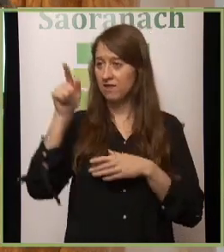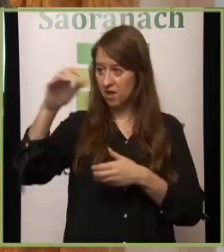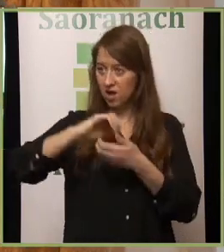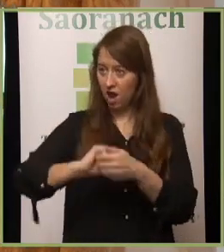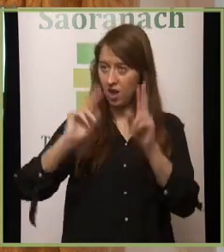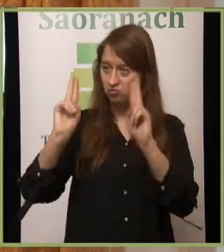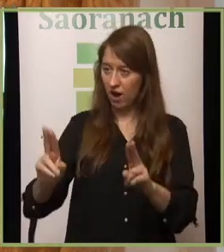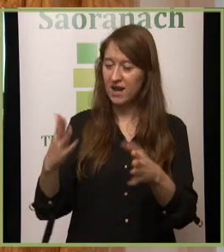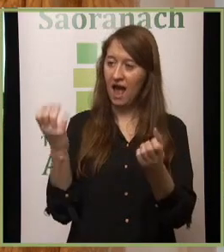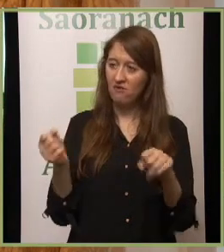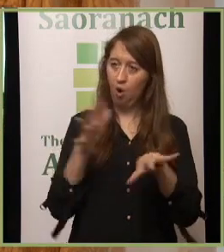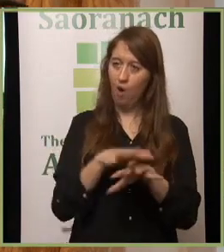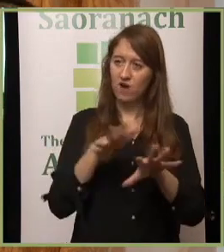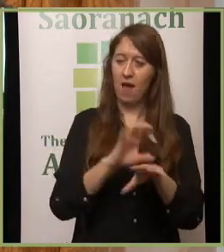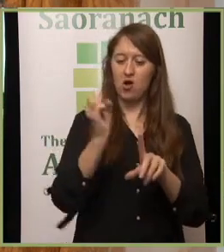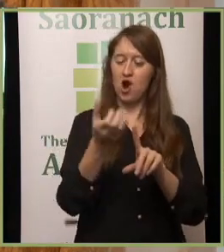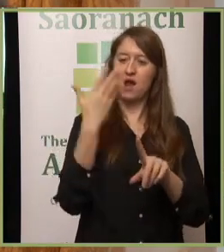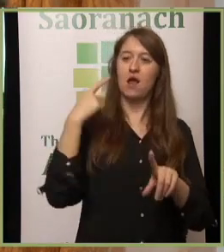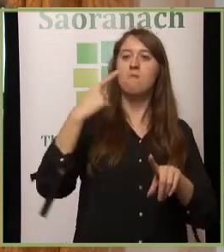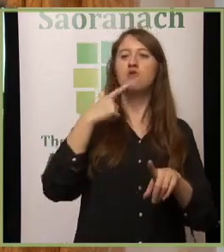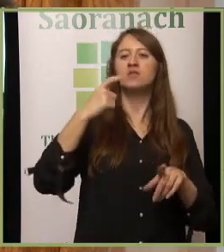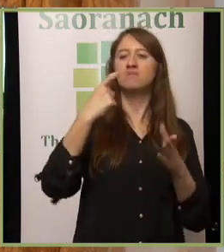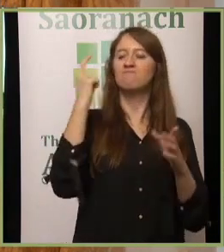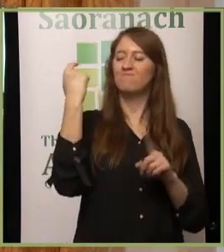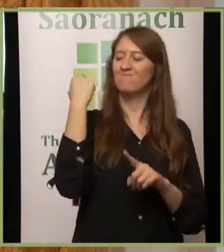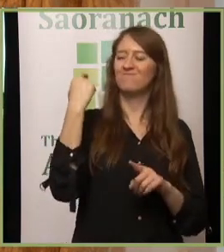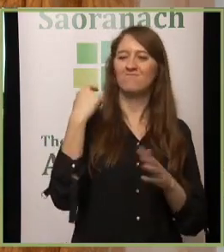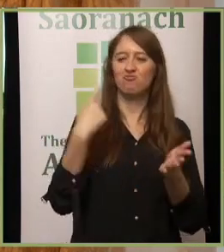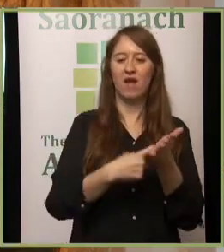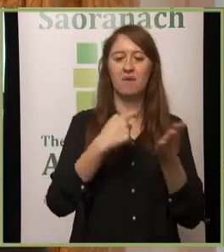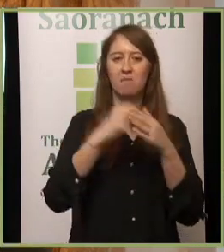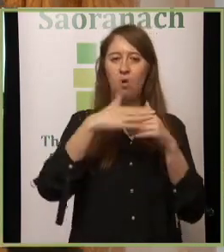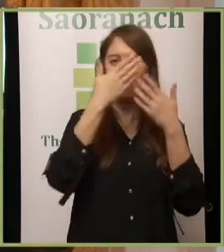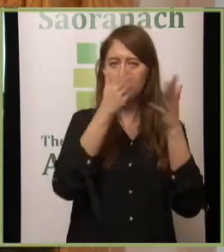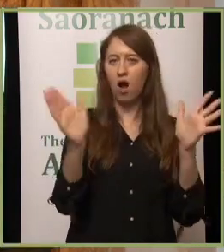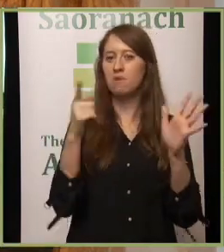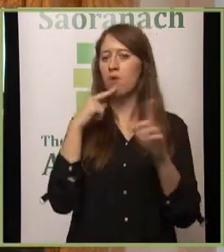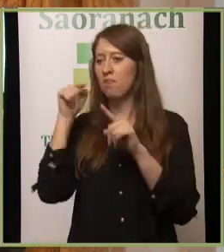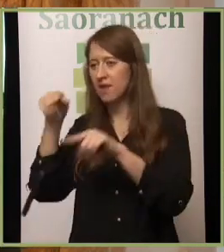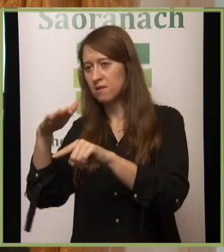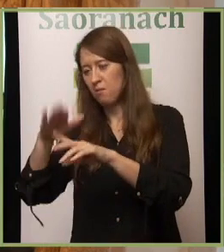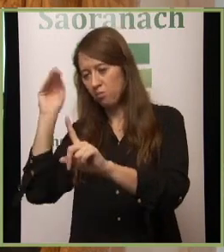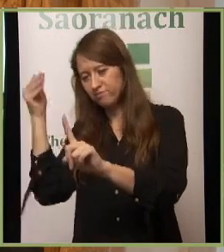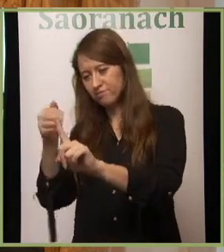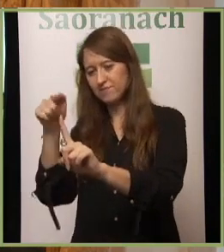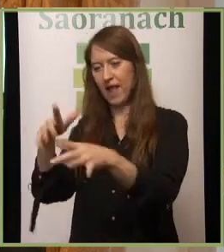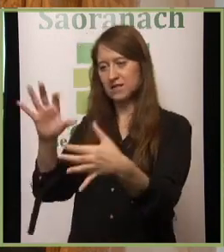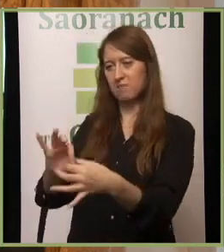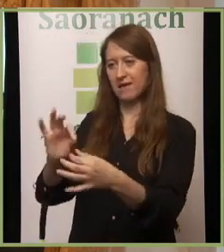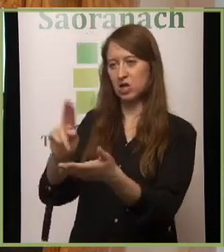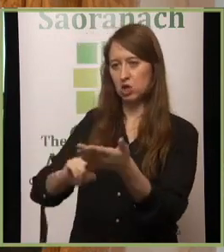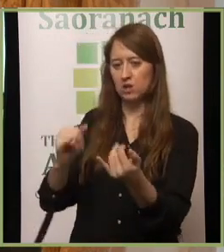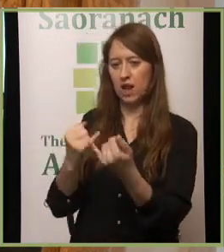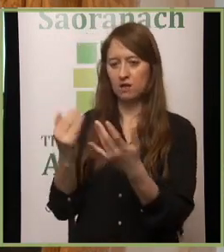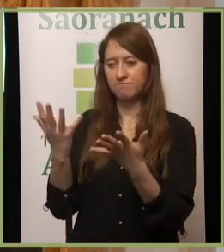earlier one, but the earlier recommendation is more broad, and actually it reads as if it's more aimed at domestic use, you know, households and so